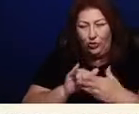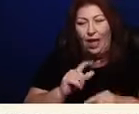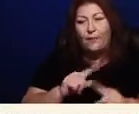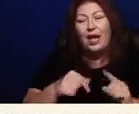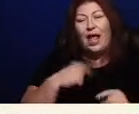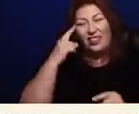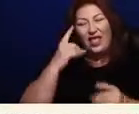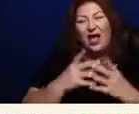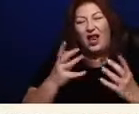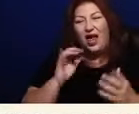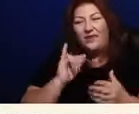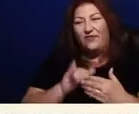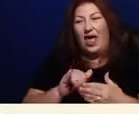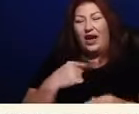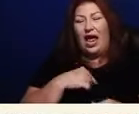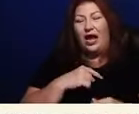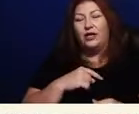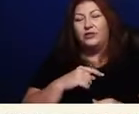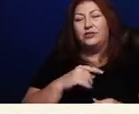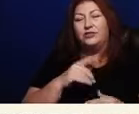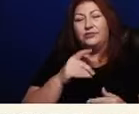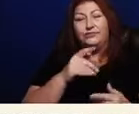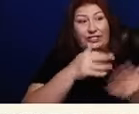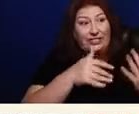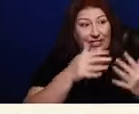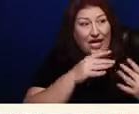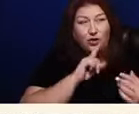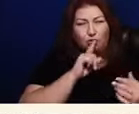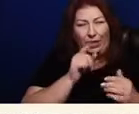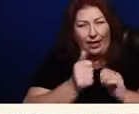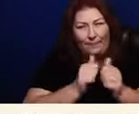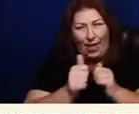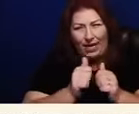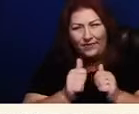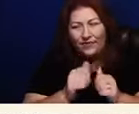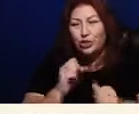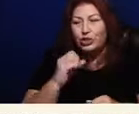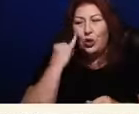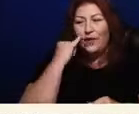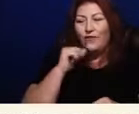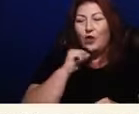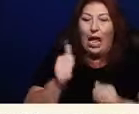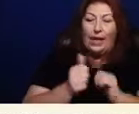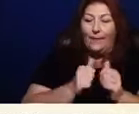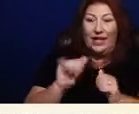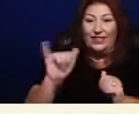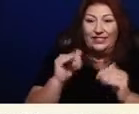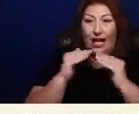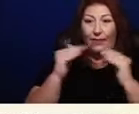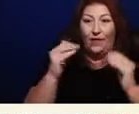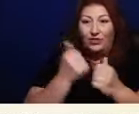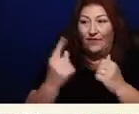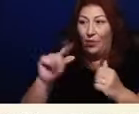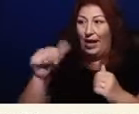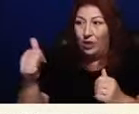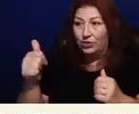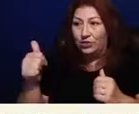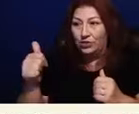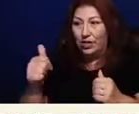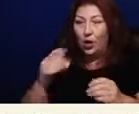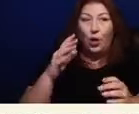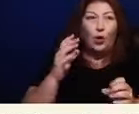it is our specific society is really competitive. And so if you're not competing at the same level as everybody else by winning the cars, winning